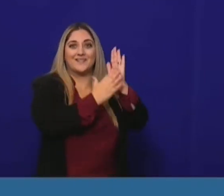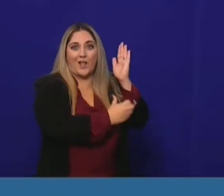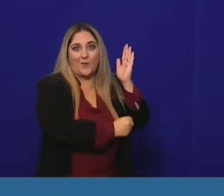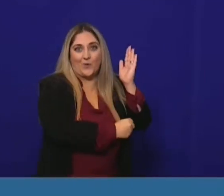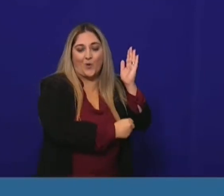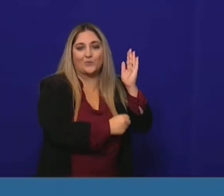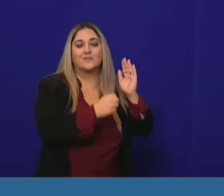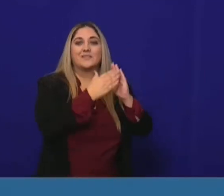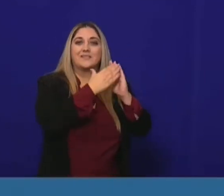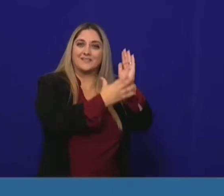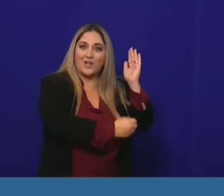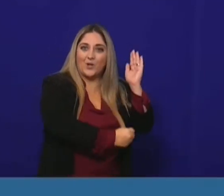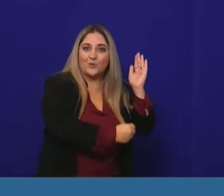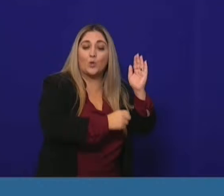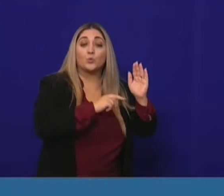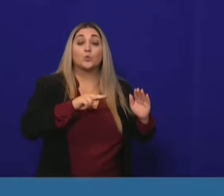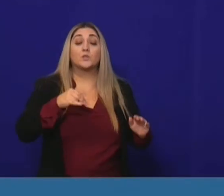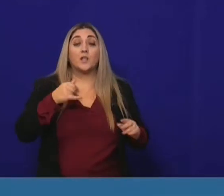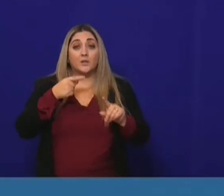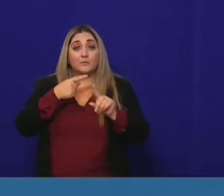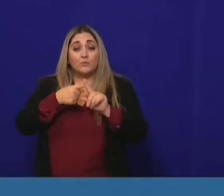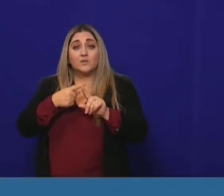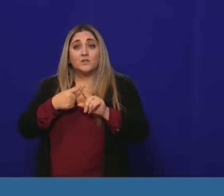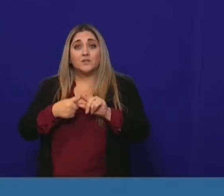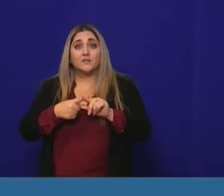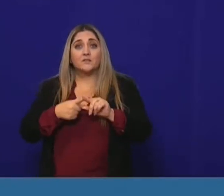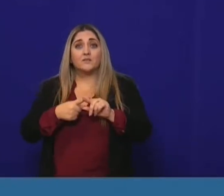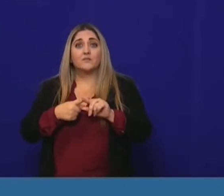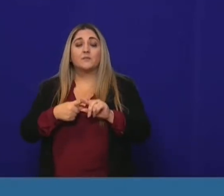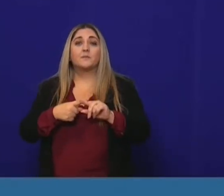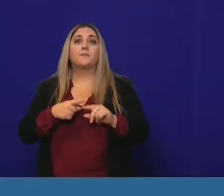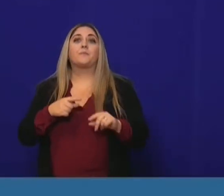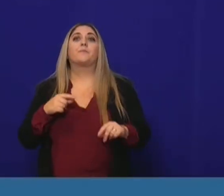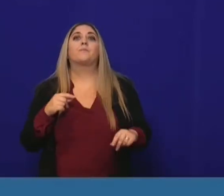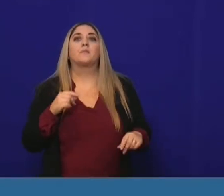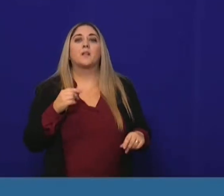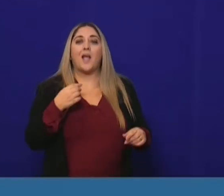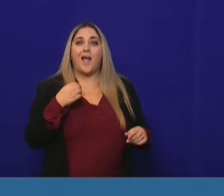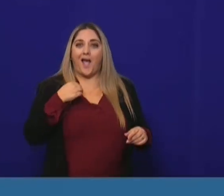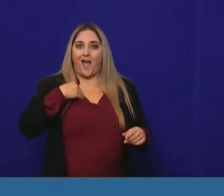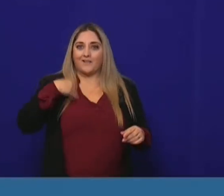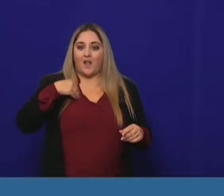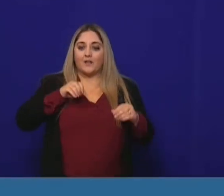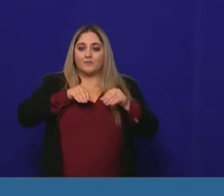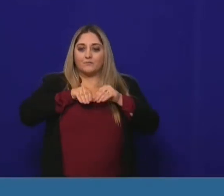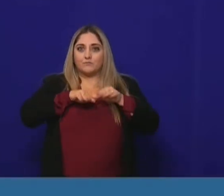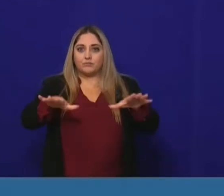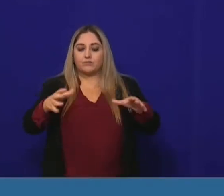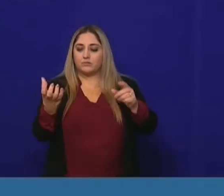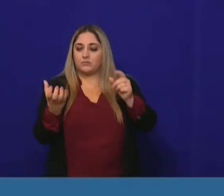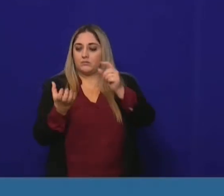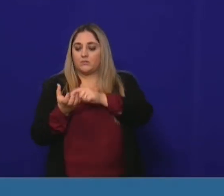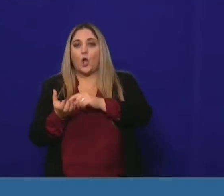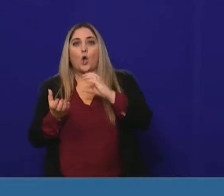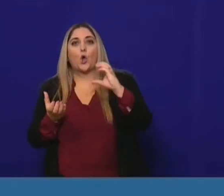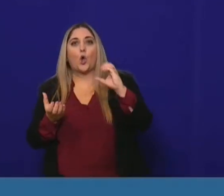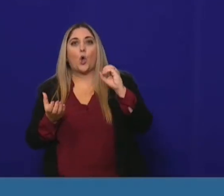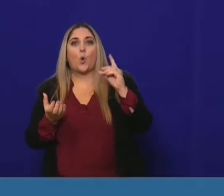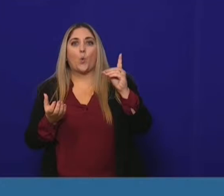li jekk il-persuna jkun pożittiv dan jkun qed jingħata code min-naħa tagħna importanti li hu jidaħħal dak